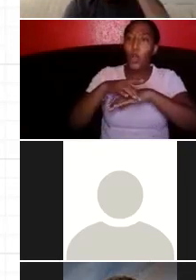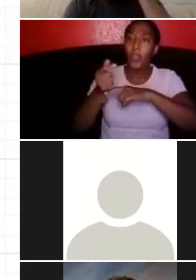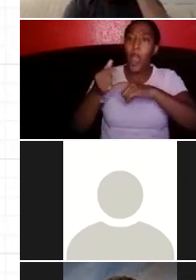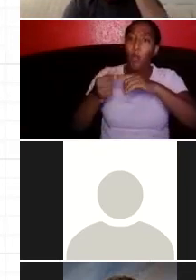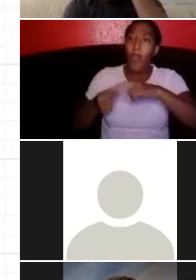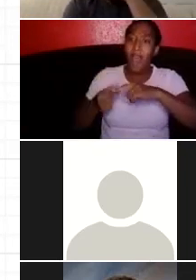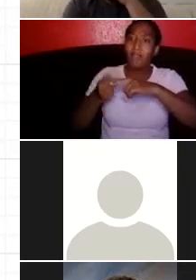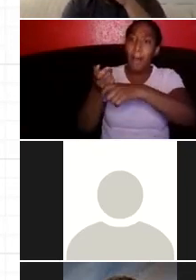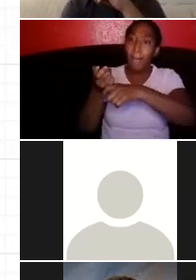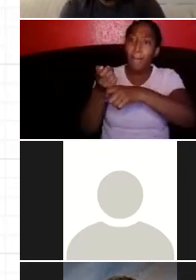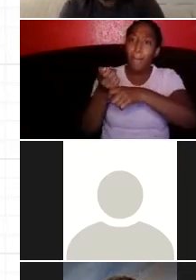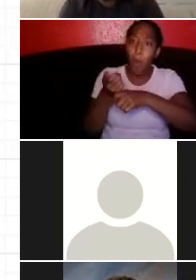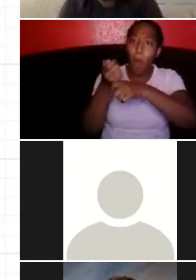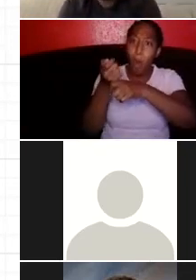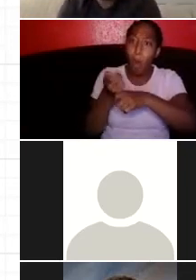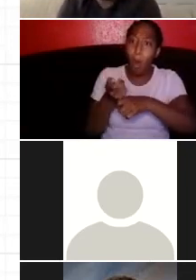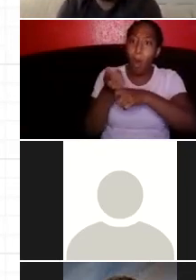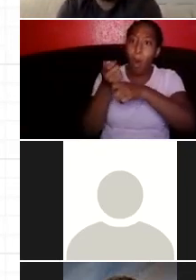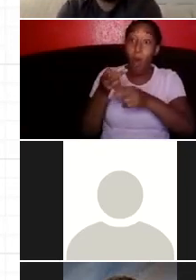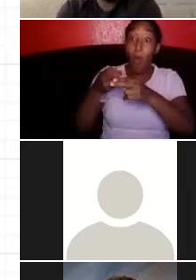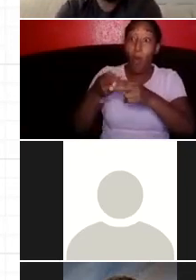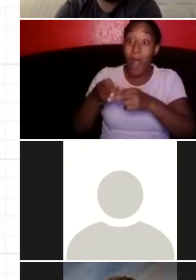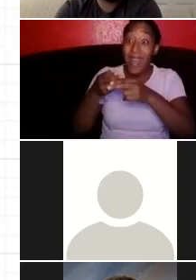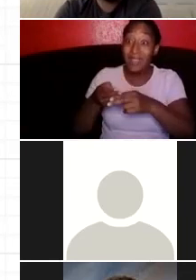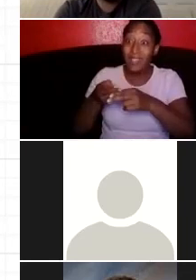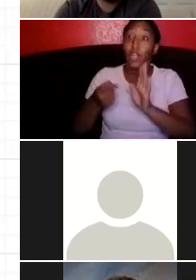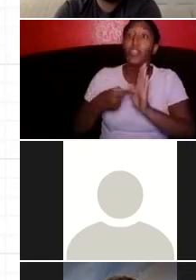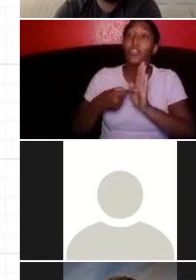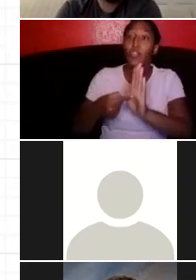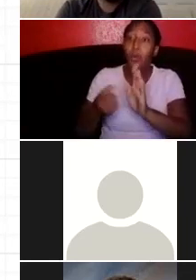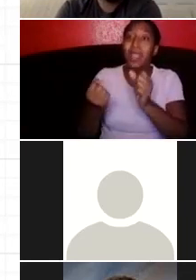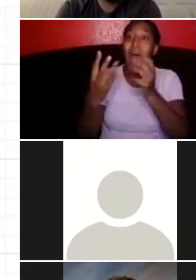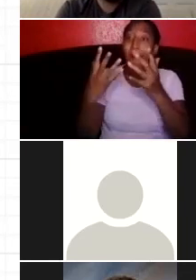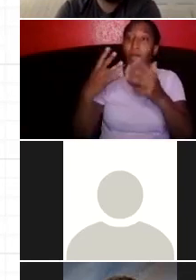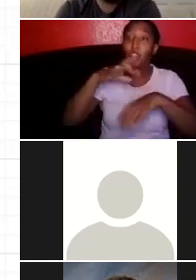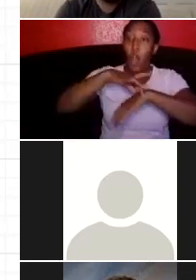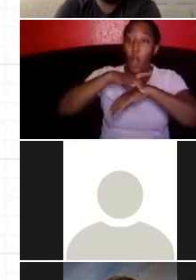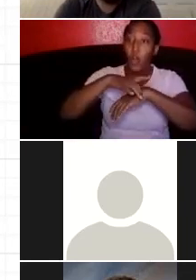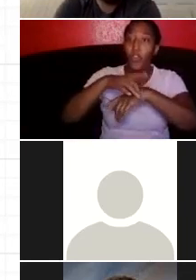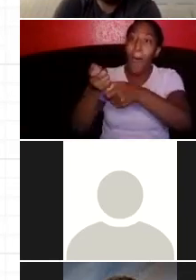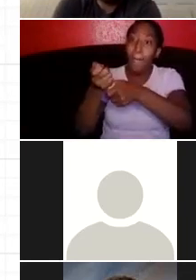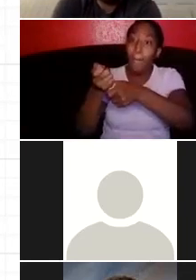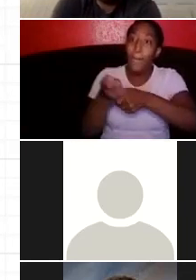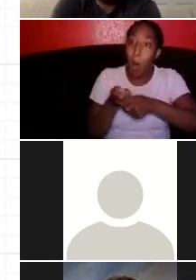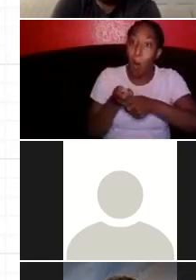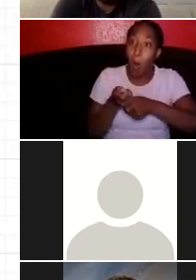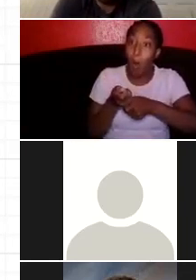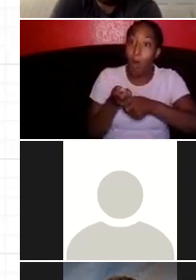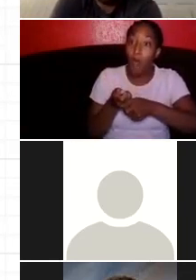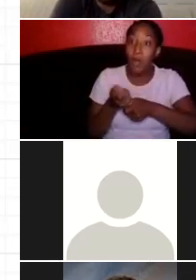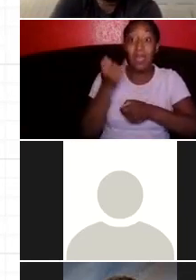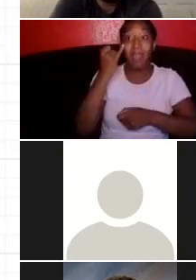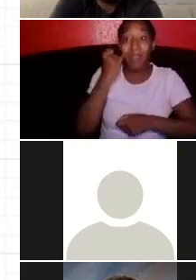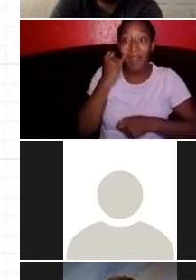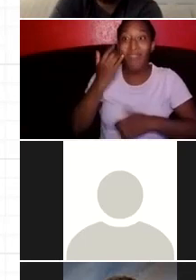how much the Earth is pulling on you if you're on the planet. But if you're not on the planet, you need to go